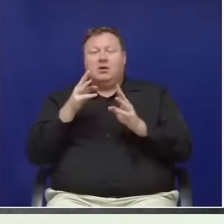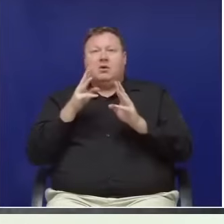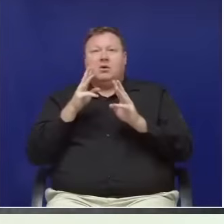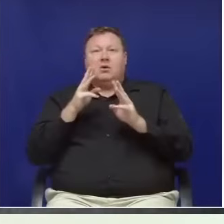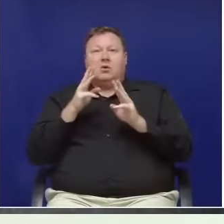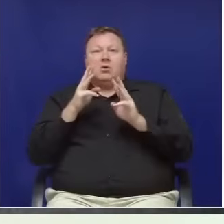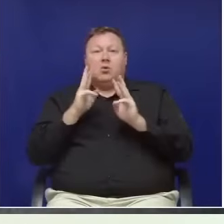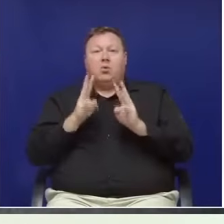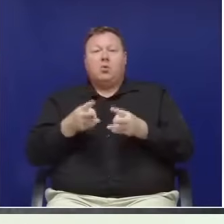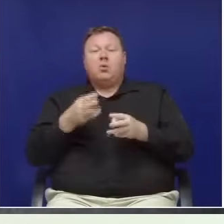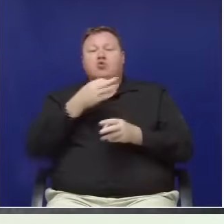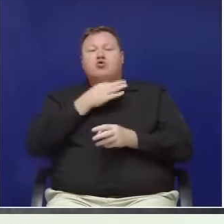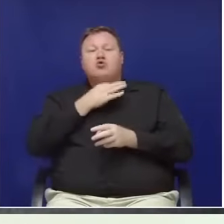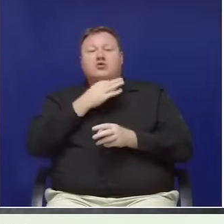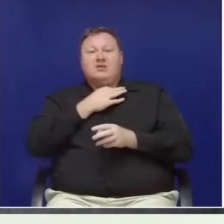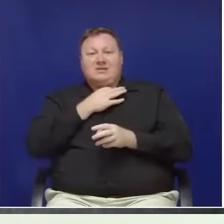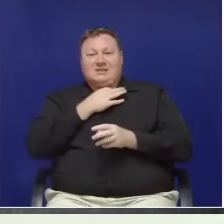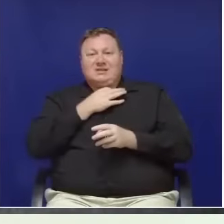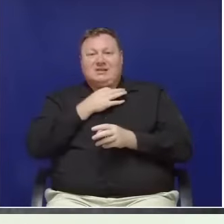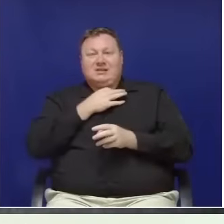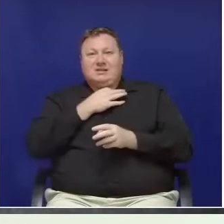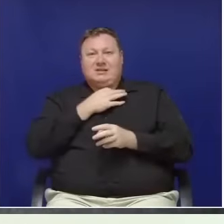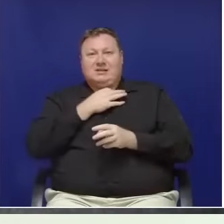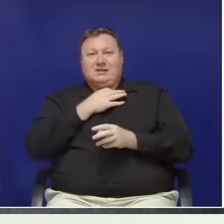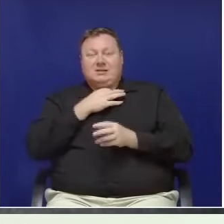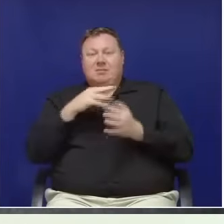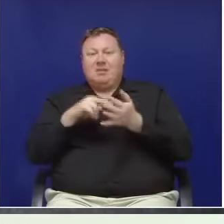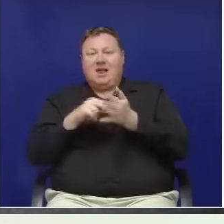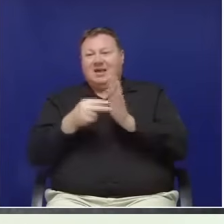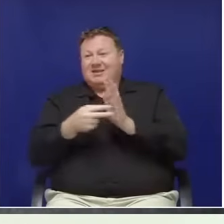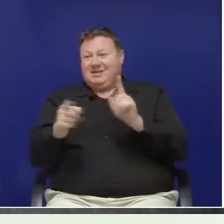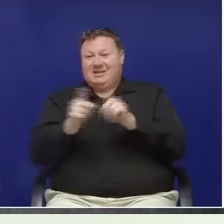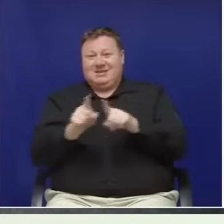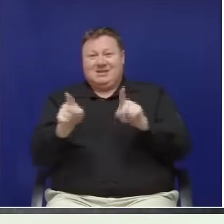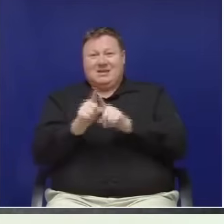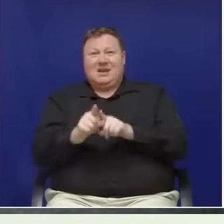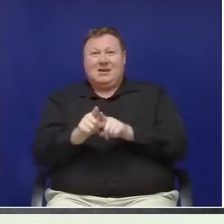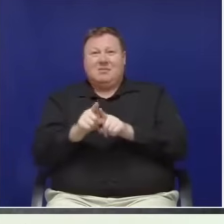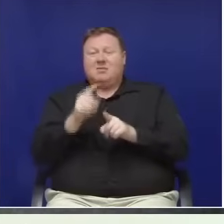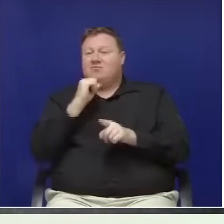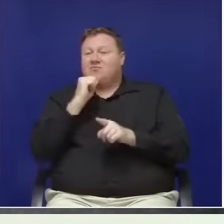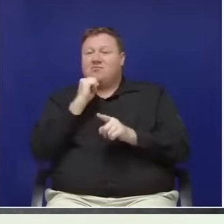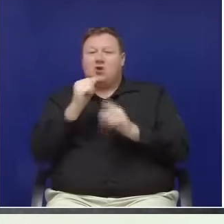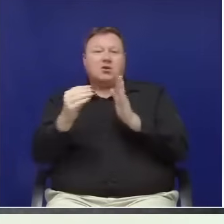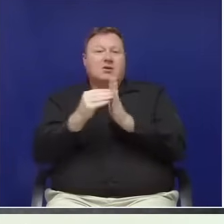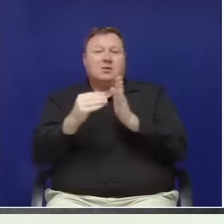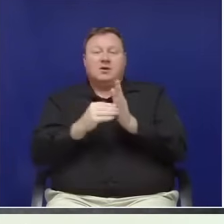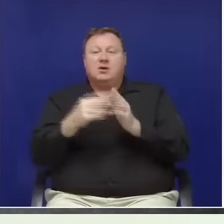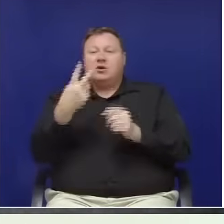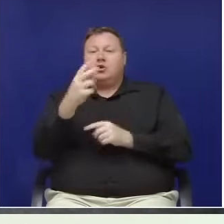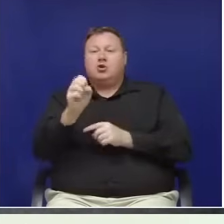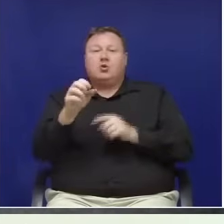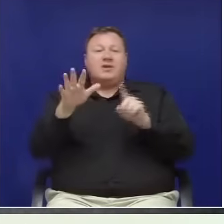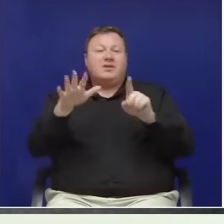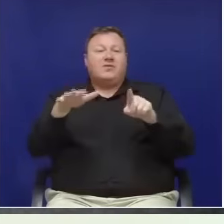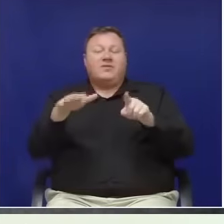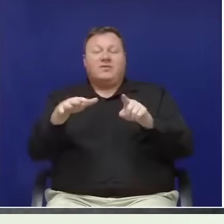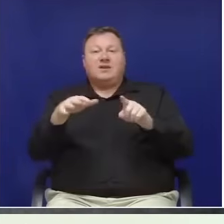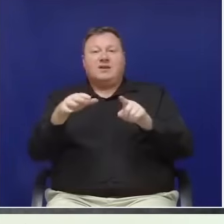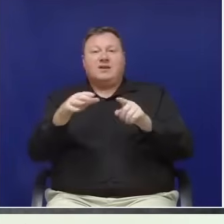the plan suffering the same fate as the unimplemented 2015 Defence